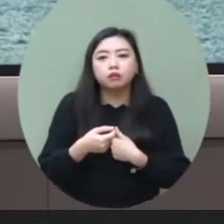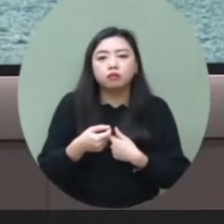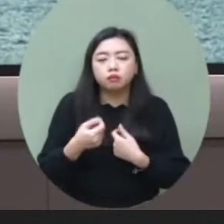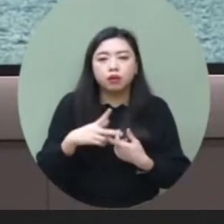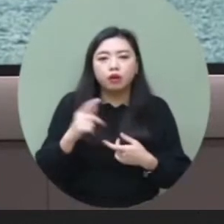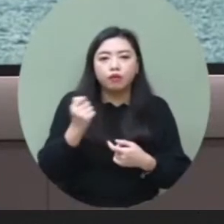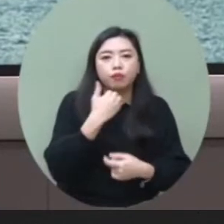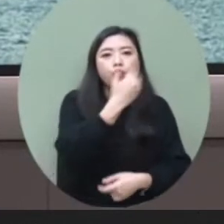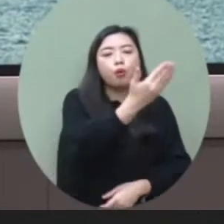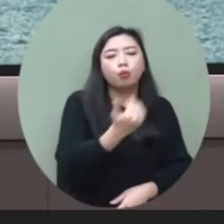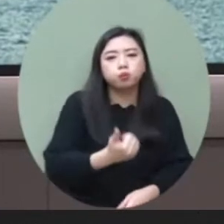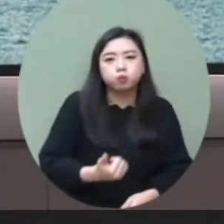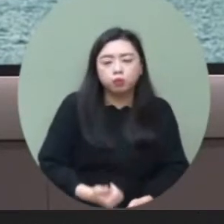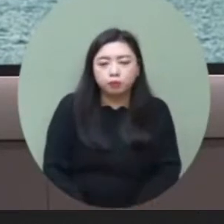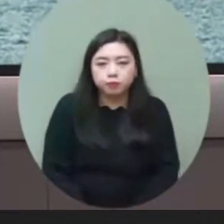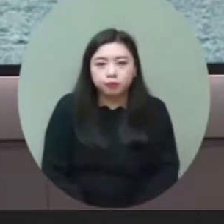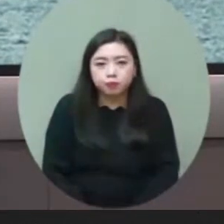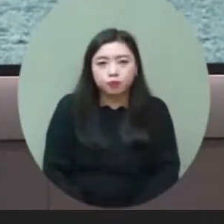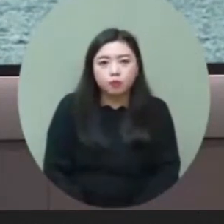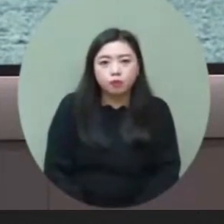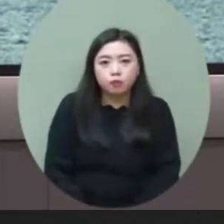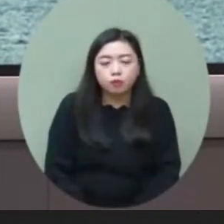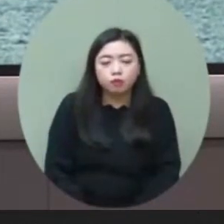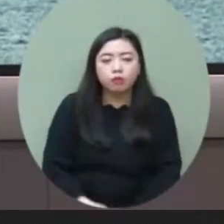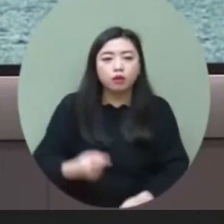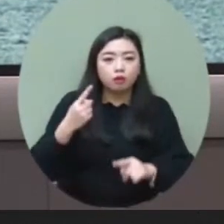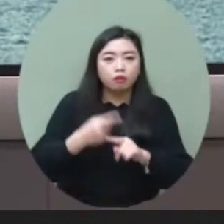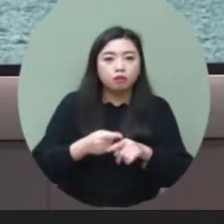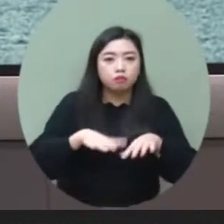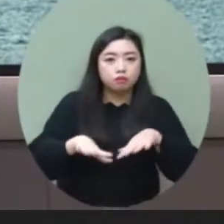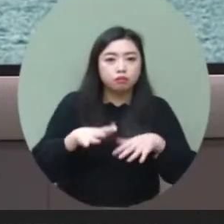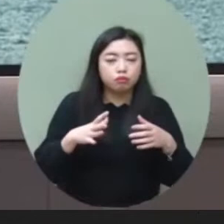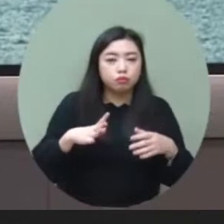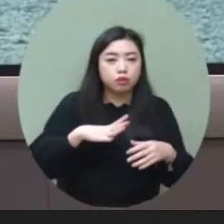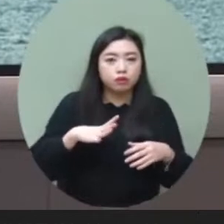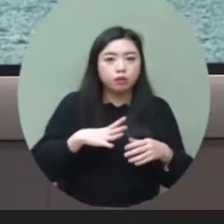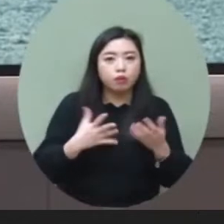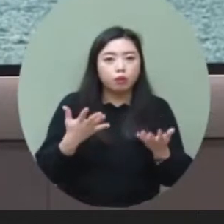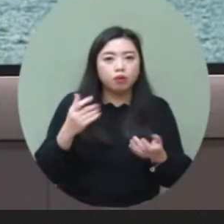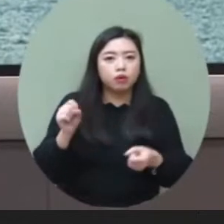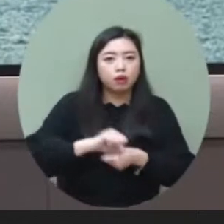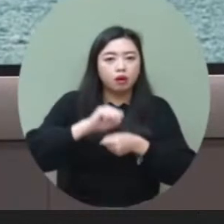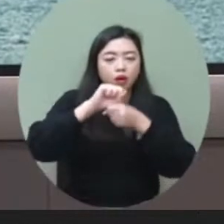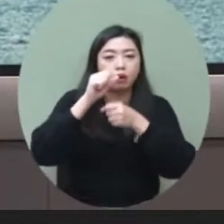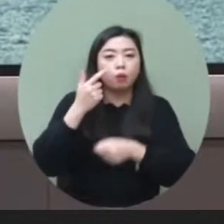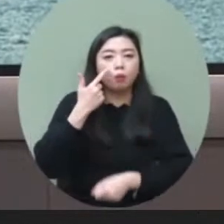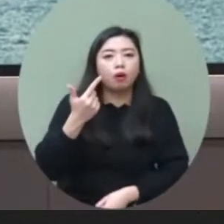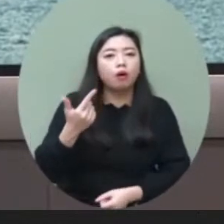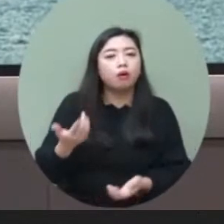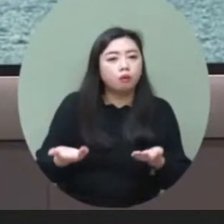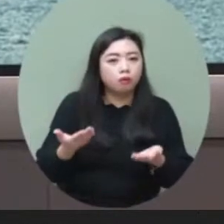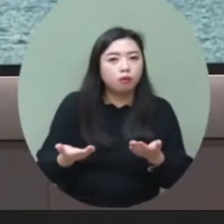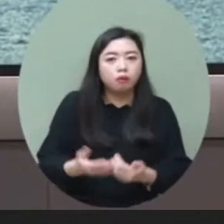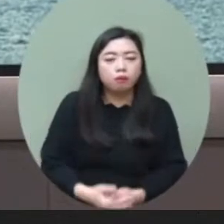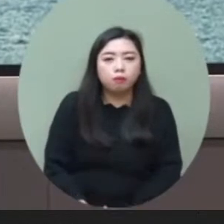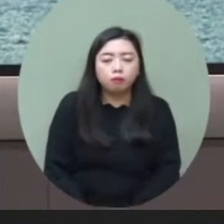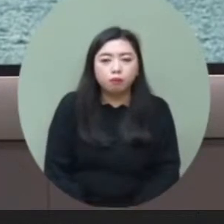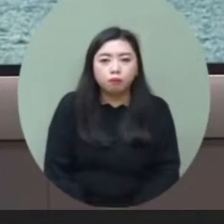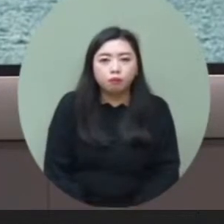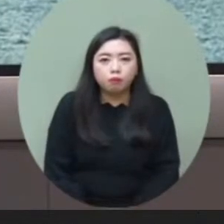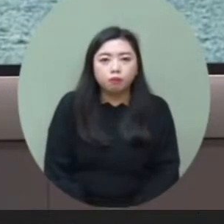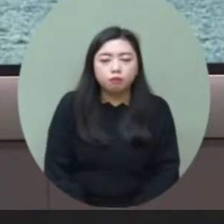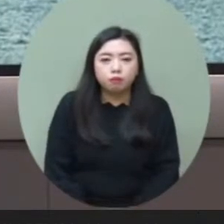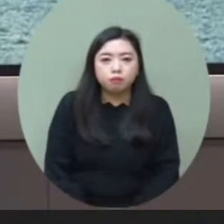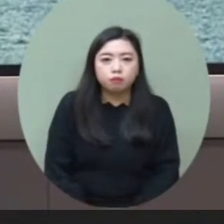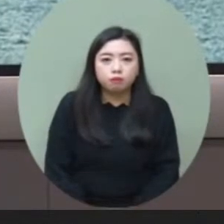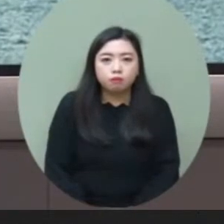Some of them tested positive via the rapid test. We believe the actual number would